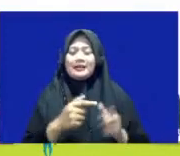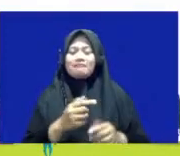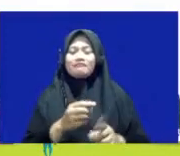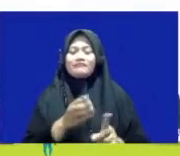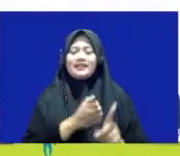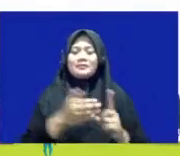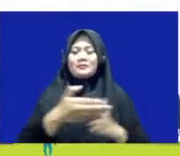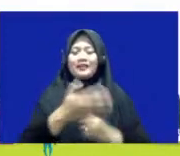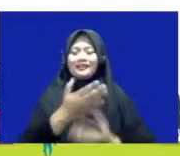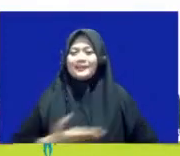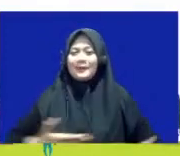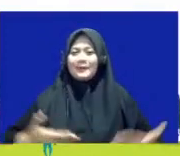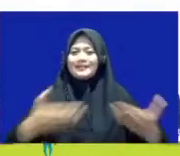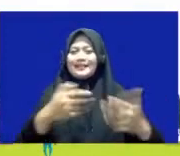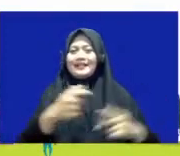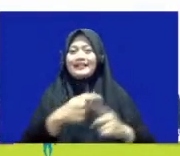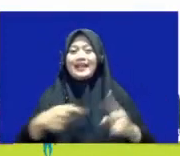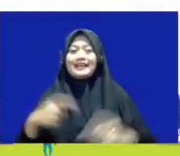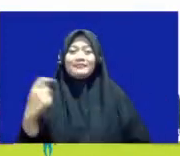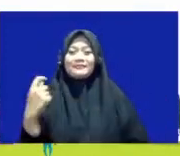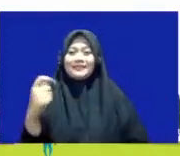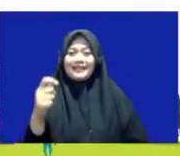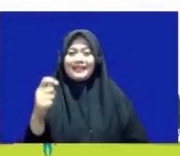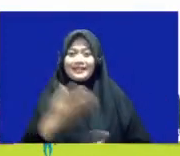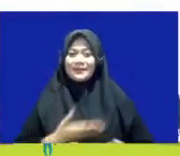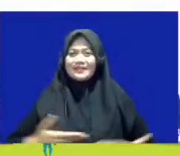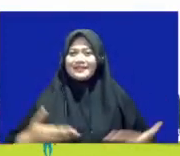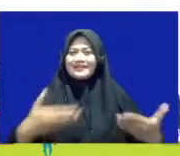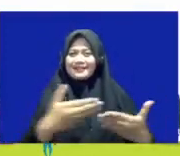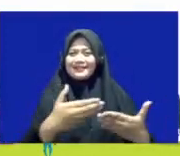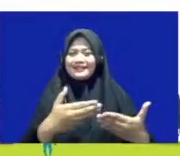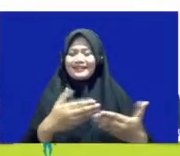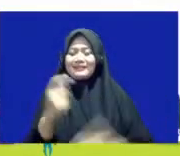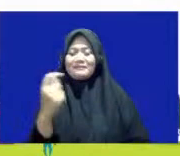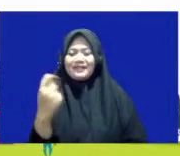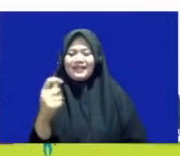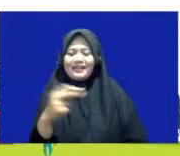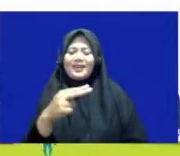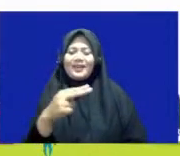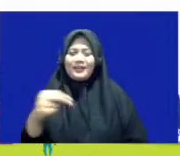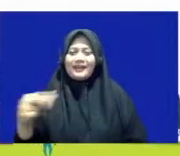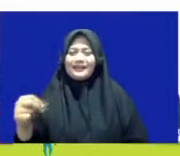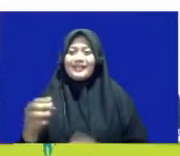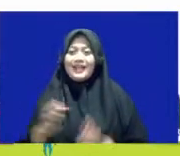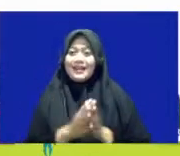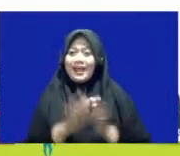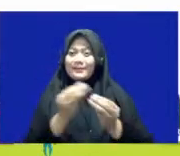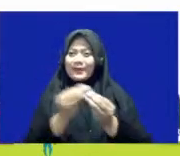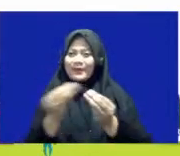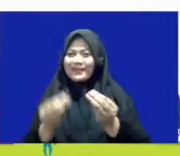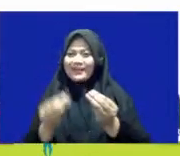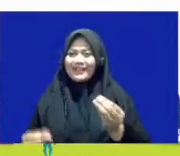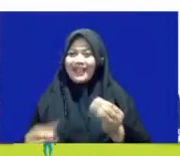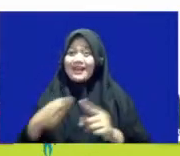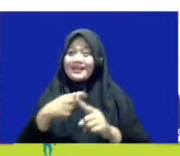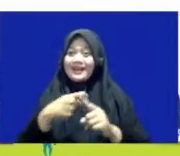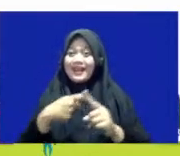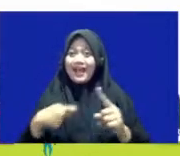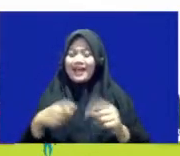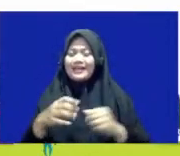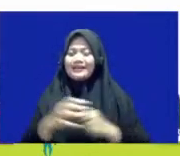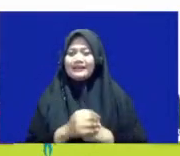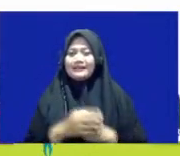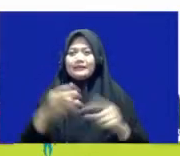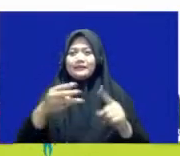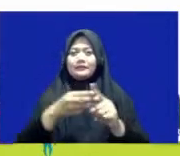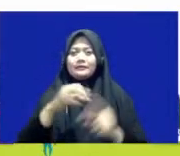in Indonesia, and representatives of the Planning Bureau, especially from the International Cooperation